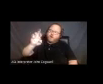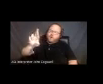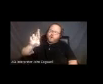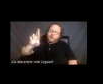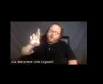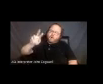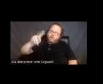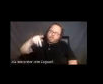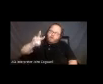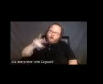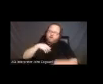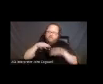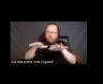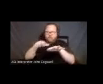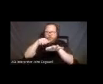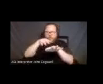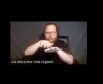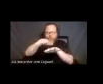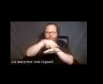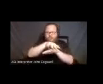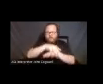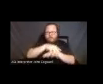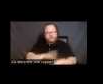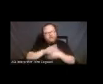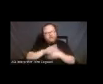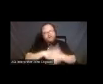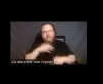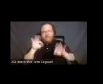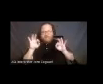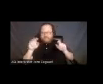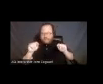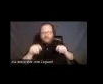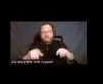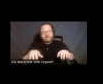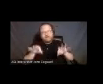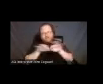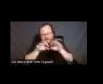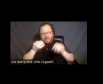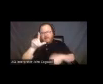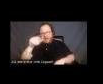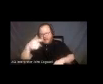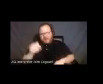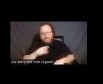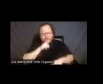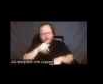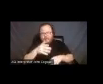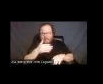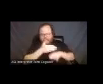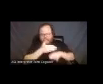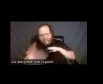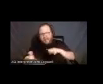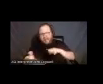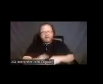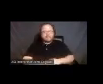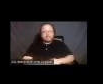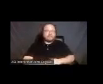webbed paws. She is all feet and legs right now. Yeah. She's just lanky and big feet.